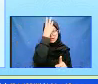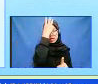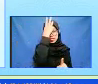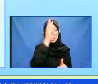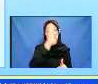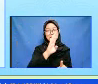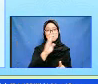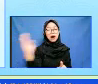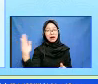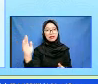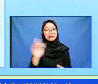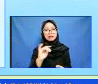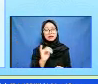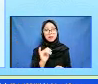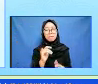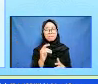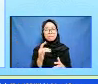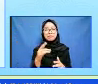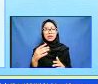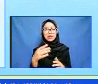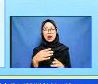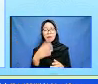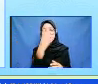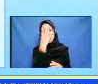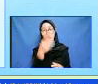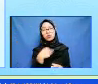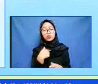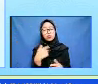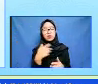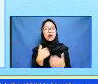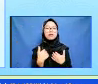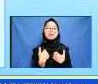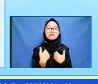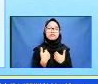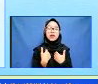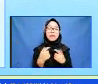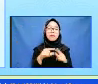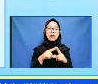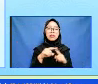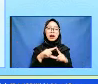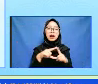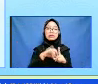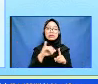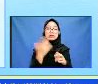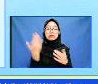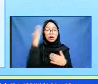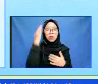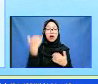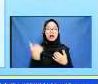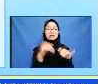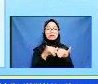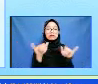area, Pataki in Mataram also, they are very well known with the Sasi system. So it's very, very good